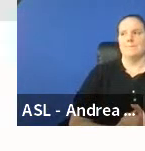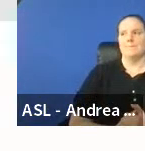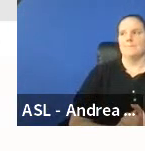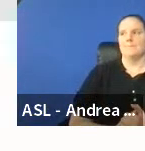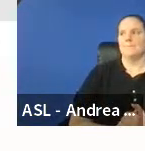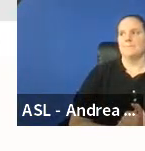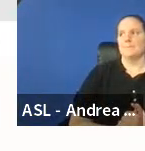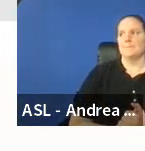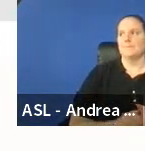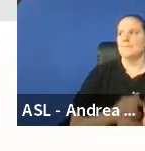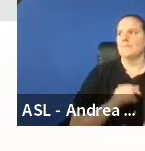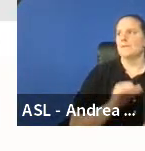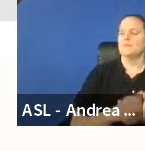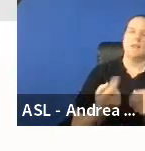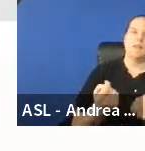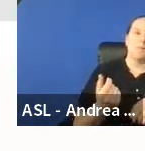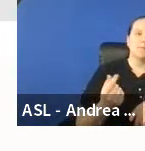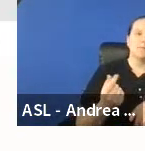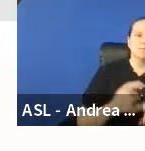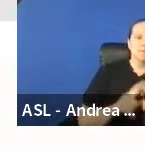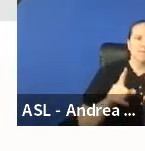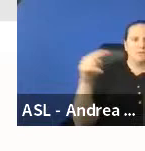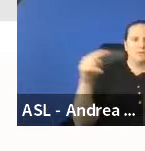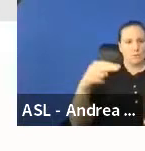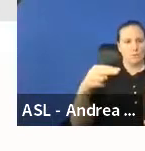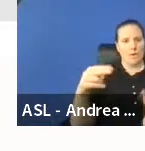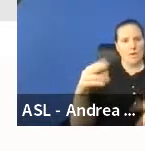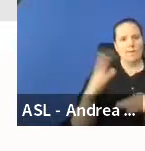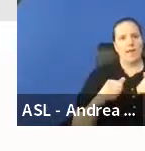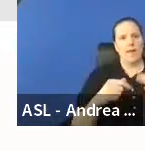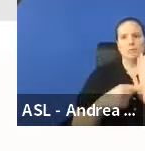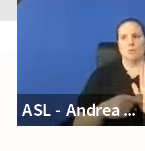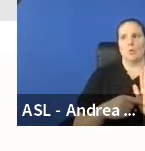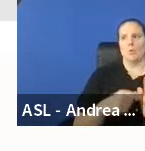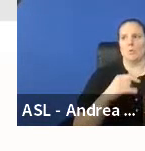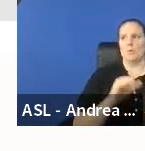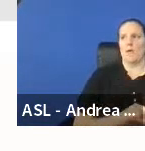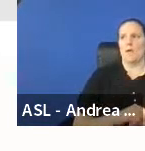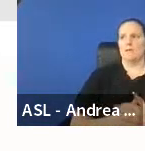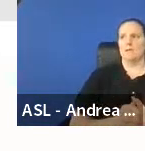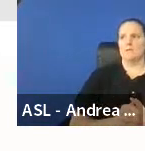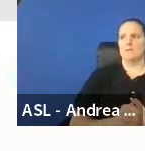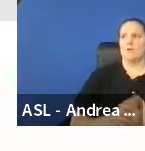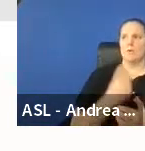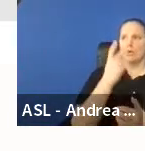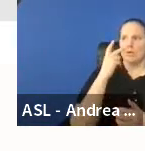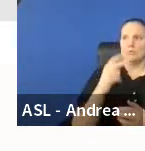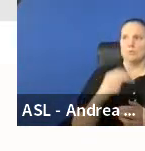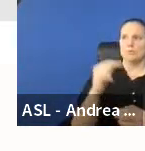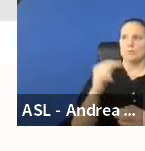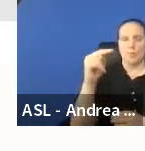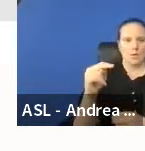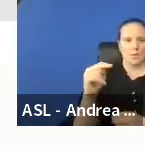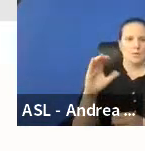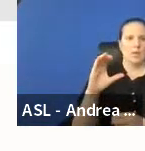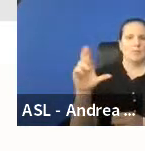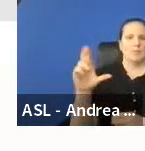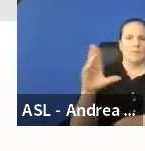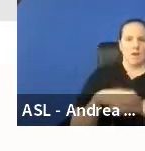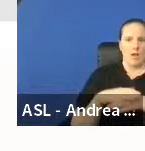This is a slightly different viewpoint than the one I was showing. So this is looking towards the north. The Columbia River's on the